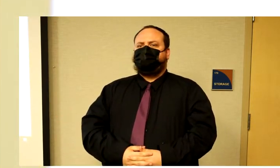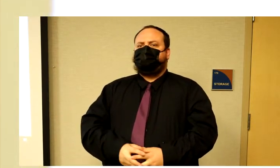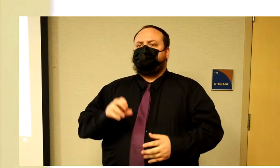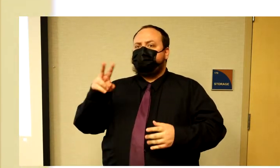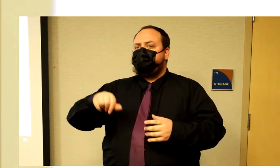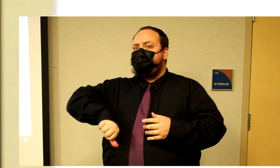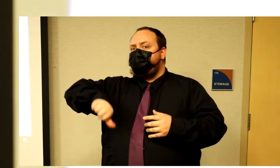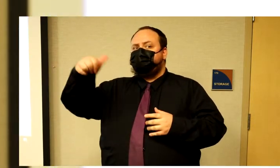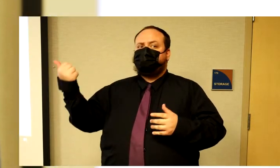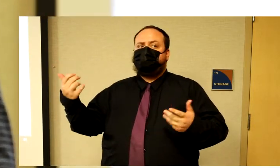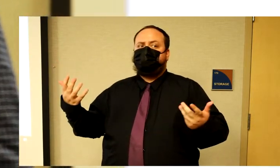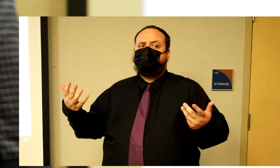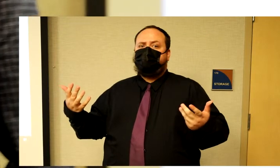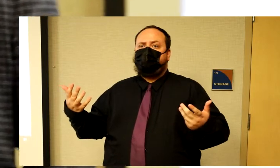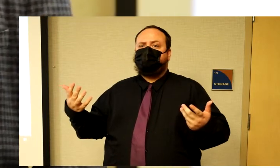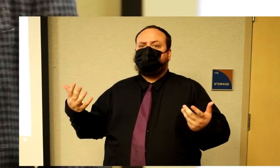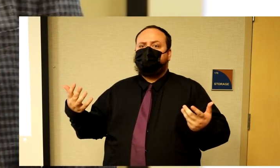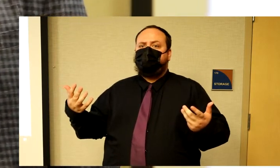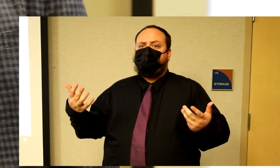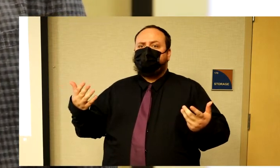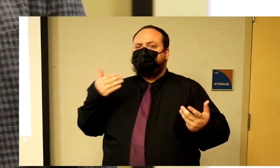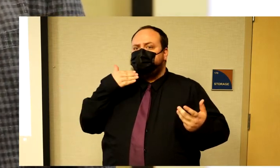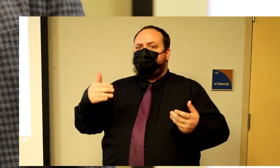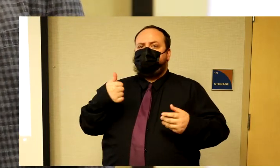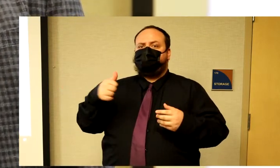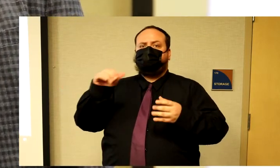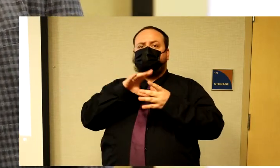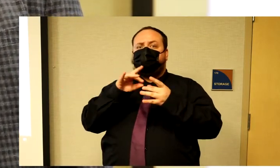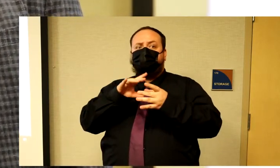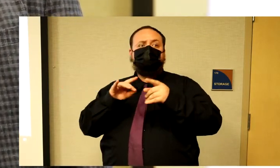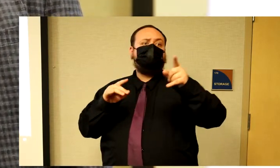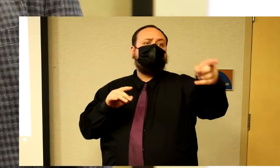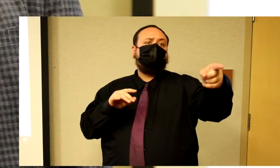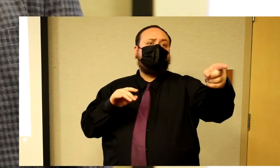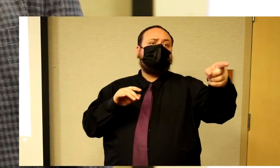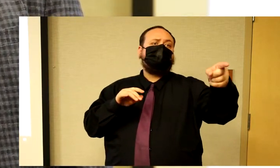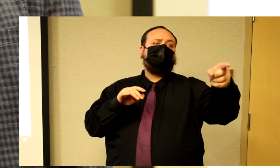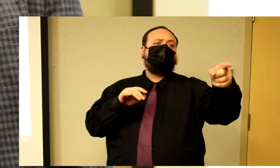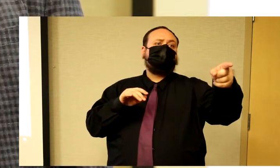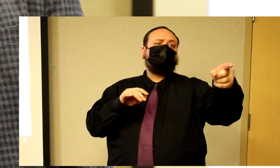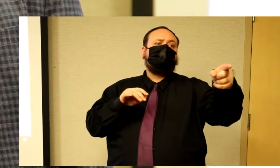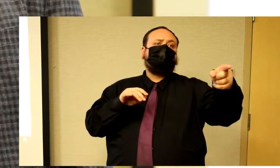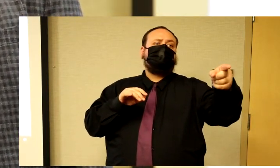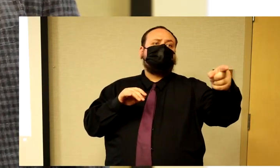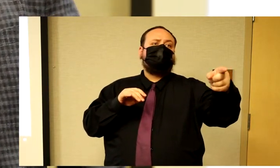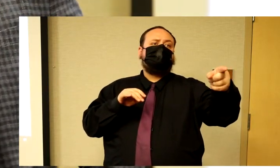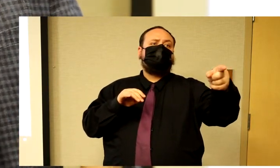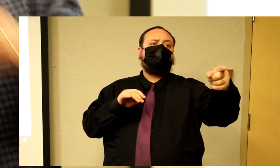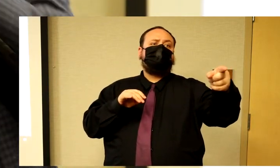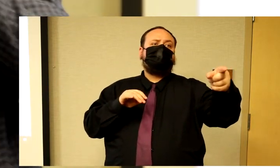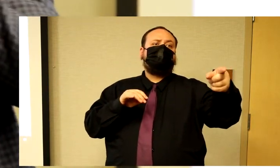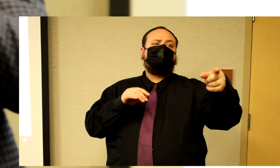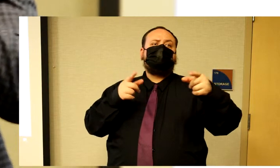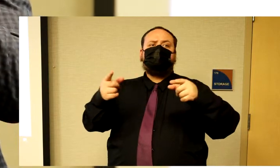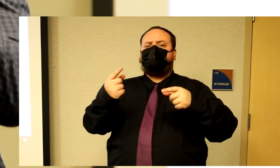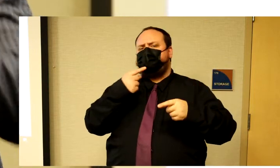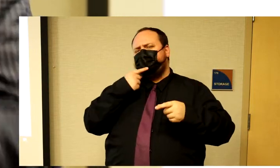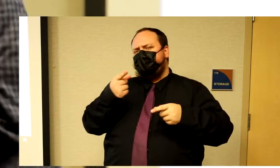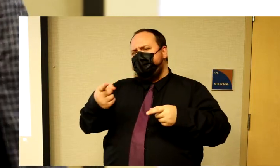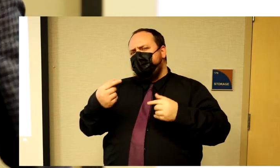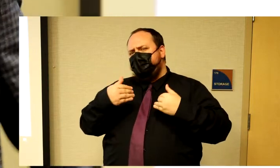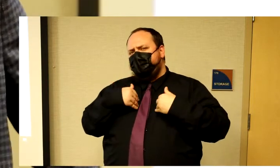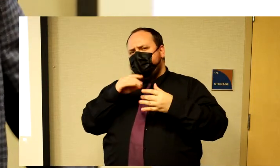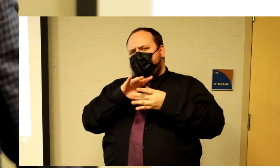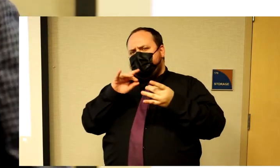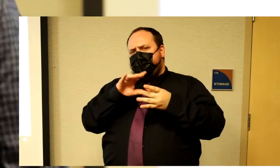Okay, anything else for good of the order? Any comment, anybody? Yes? Yeah, so you had some comments about